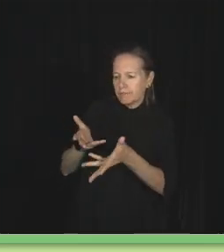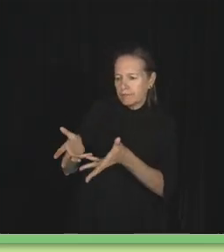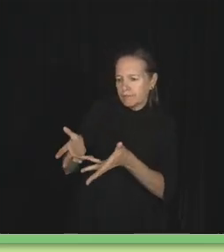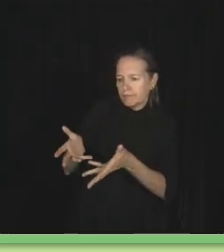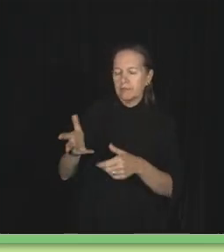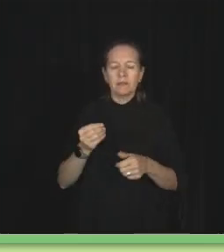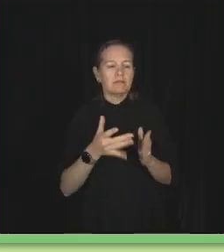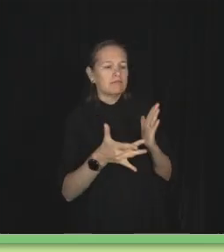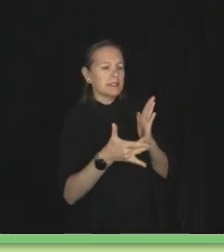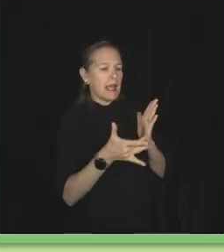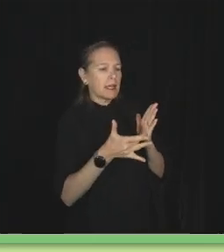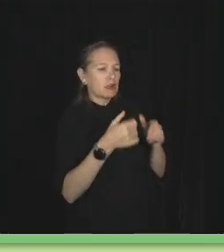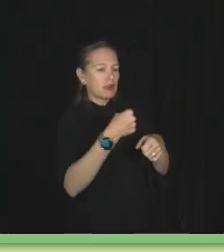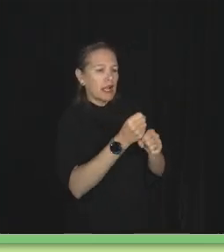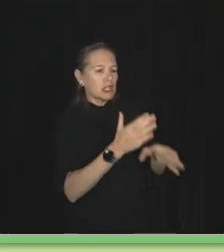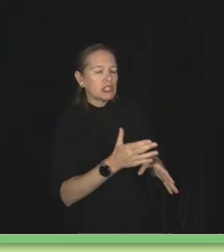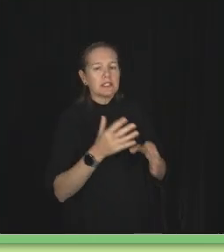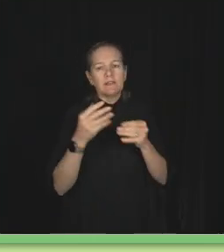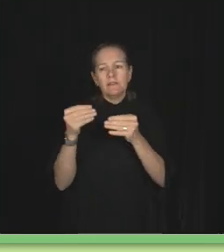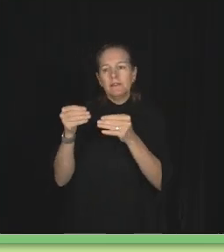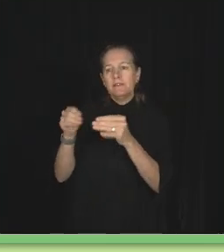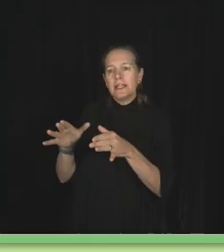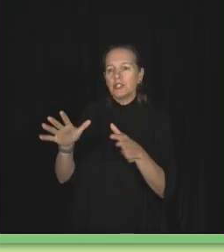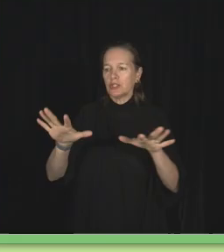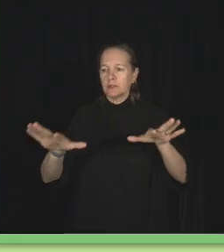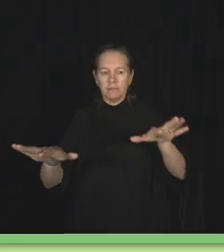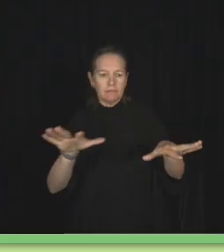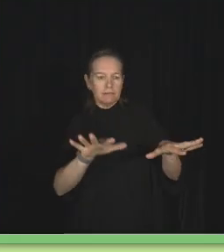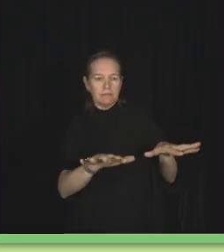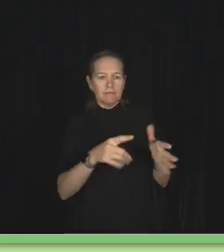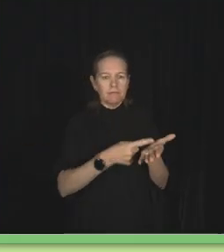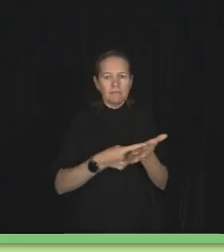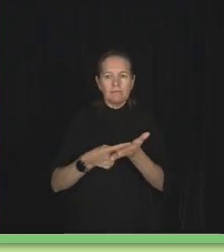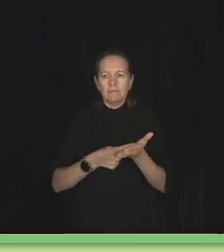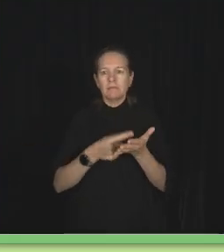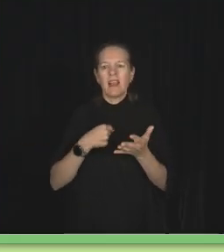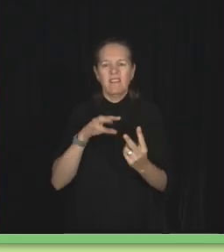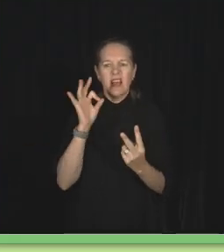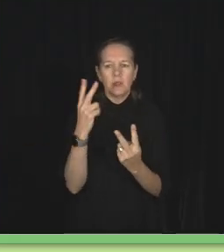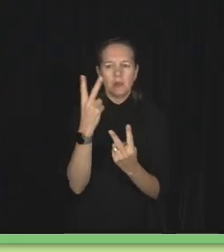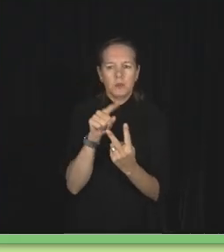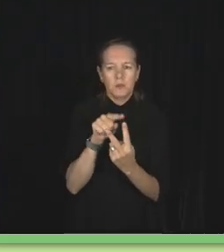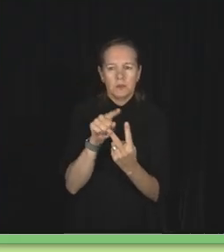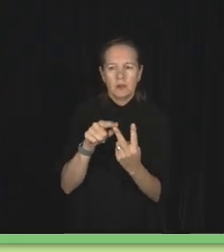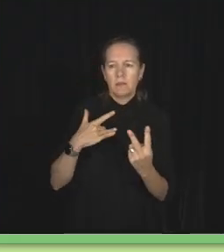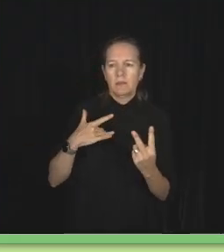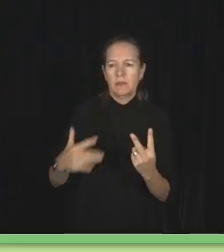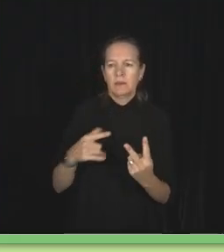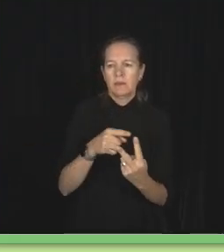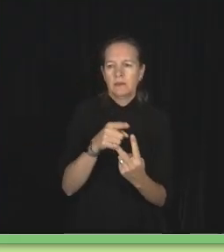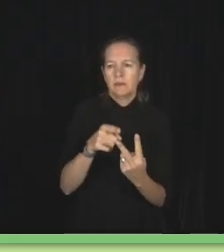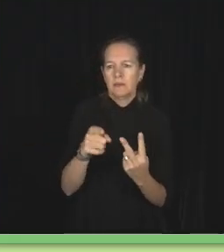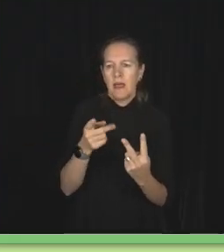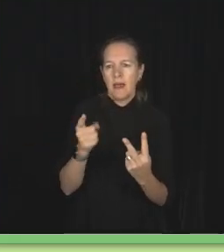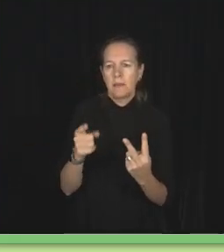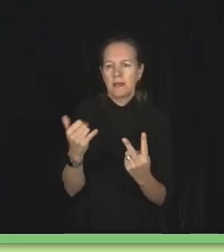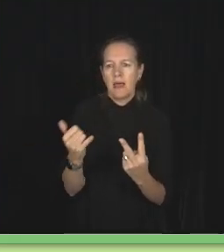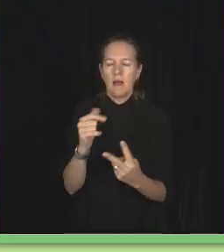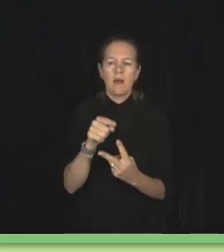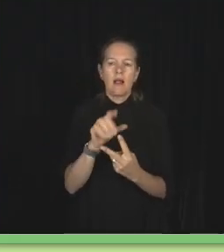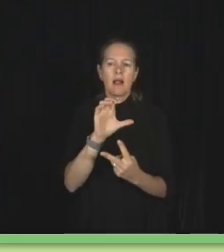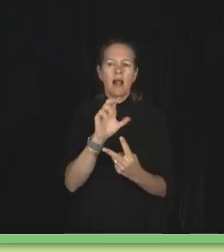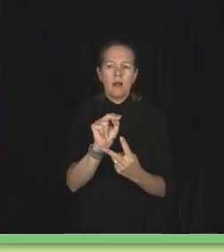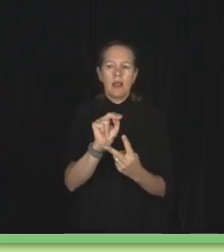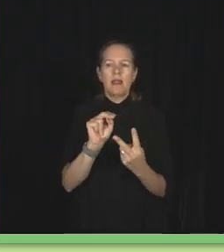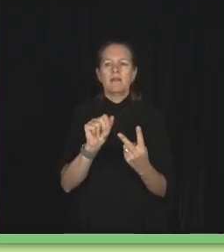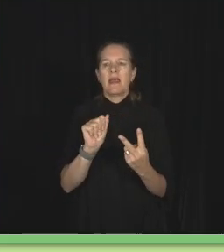technology creators and vendors is that the two most significant trends are merging right now. Cloud native and AI are